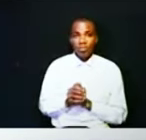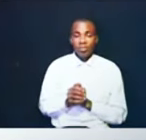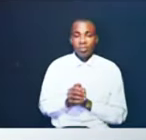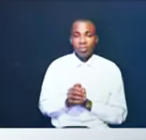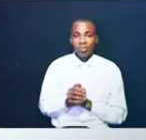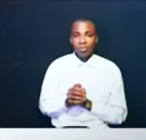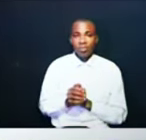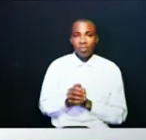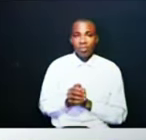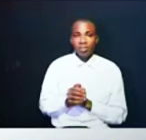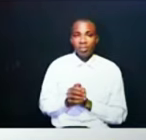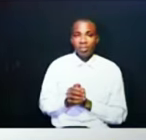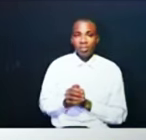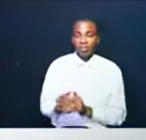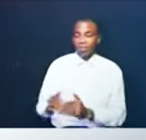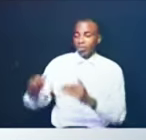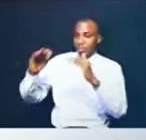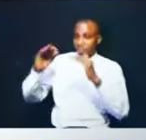Three